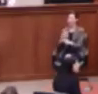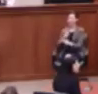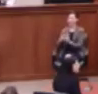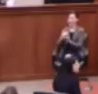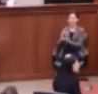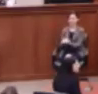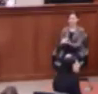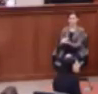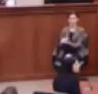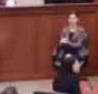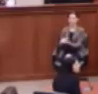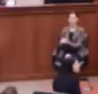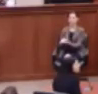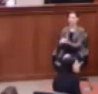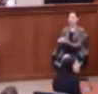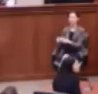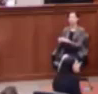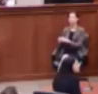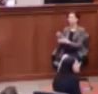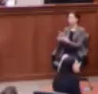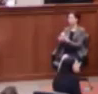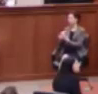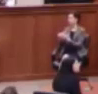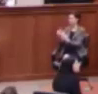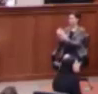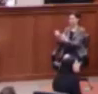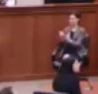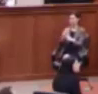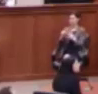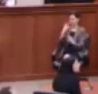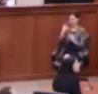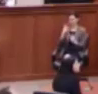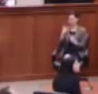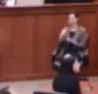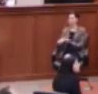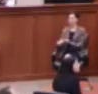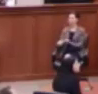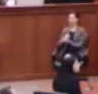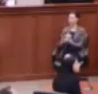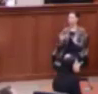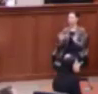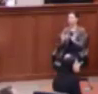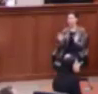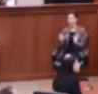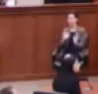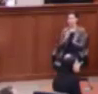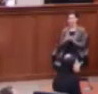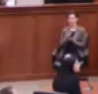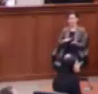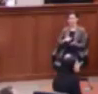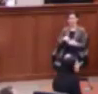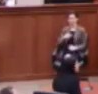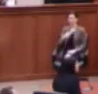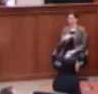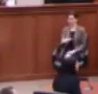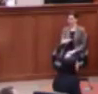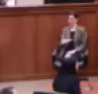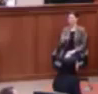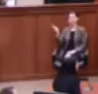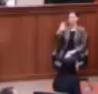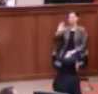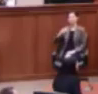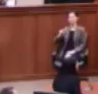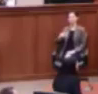students and to address some of the issues that we've seen, such as with our credentialing, where our students in history have